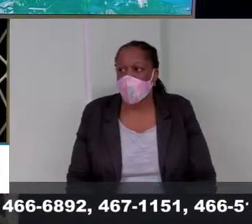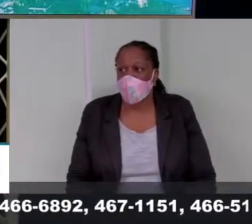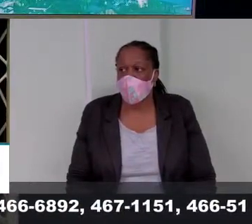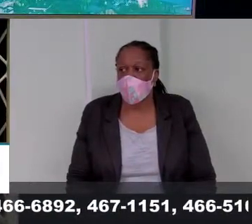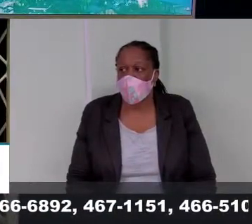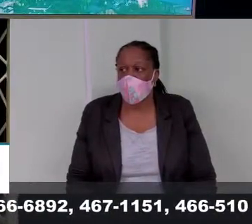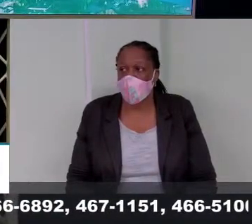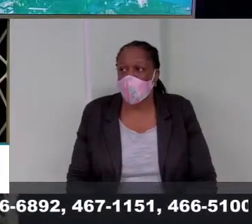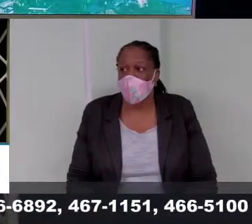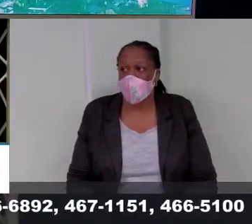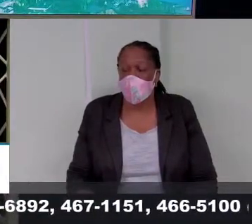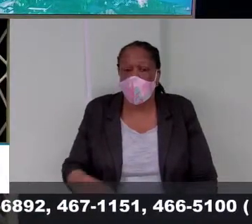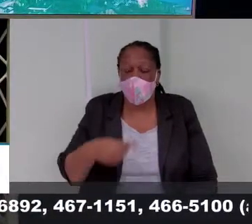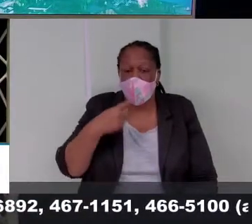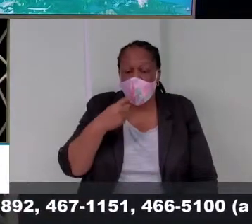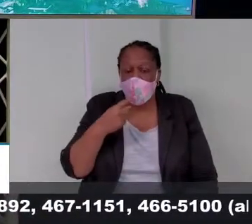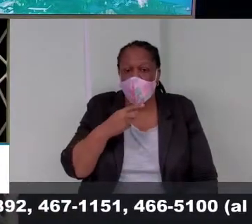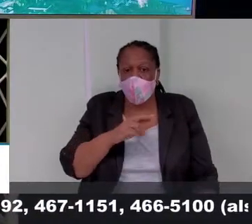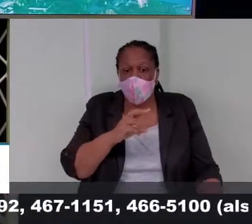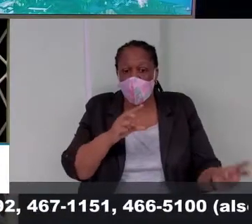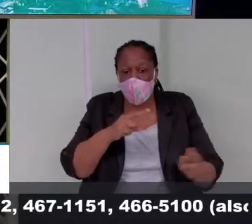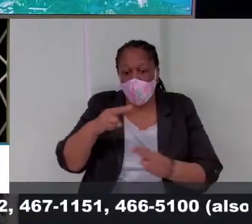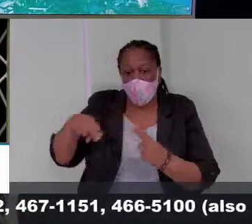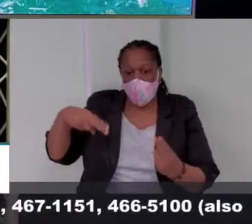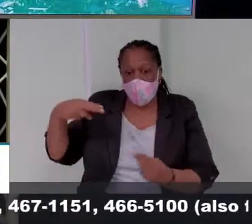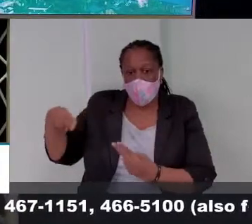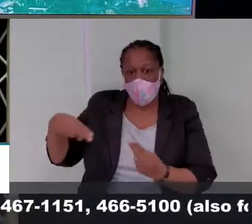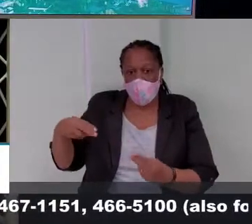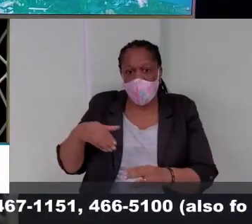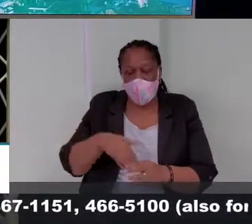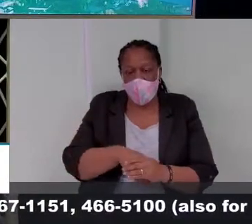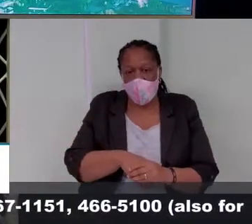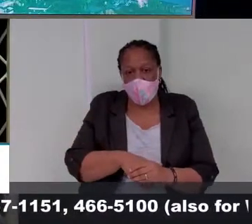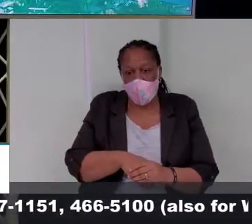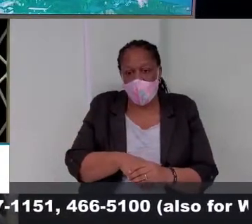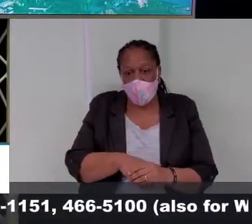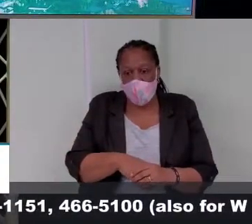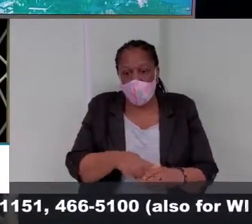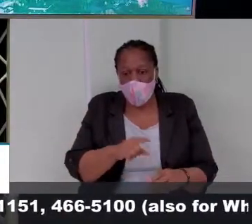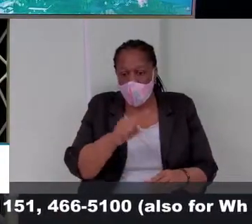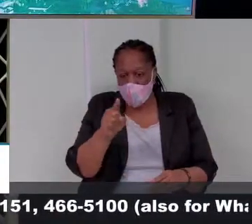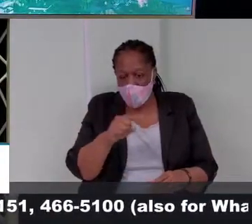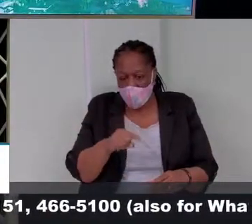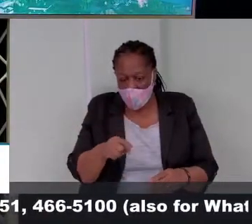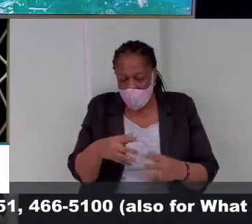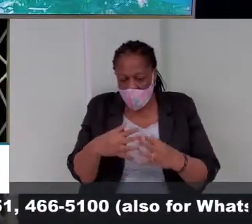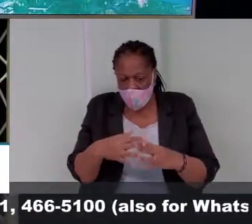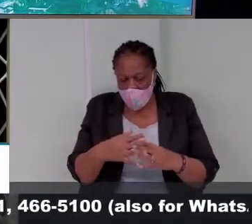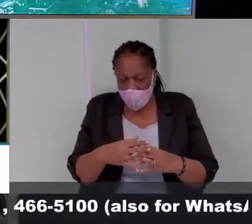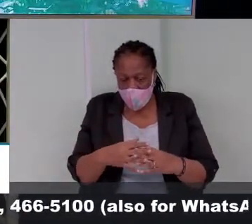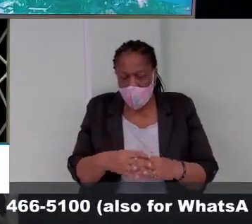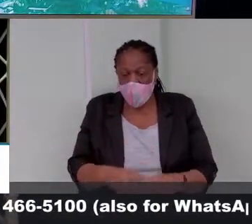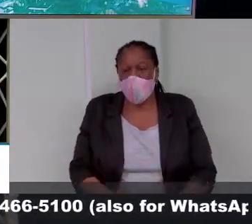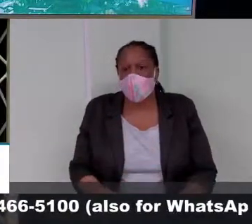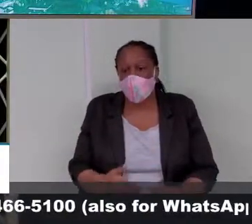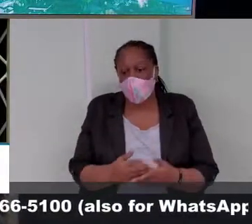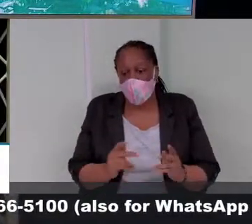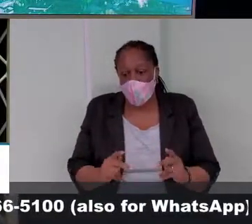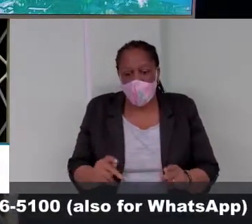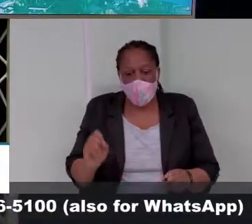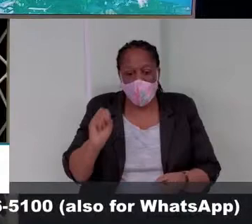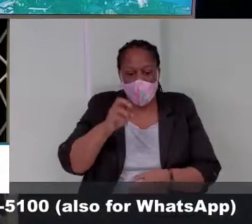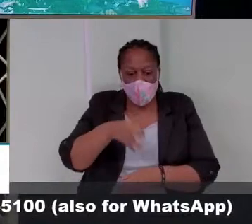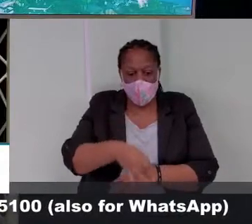to take your questions and very pleased to try to provide a